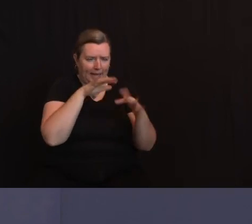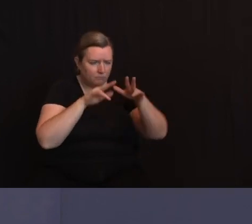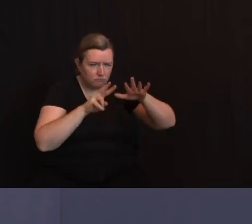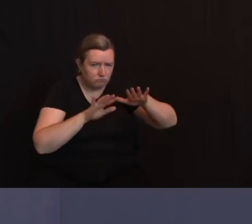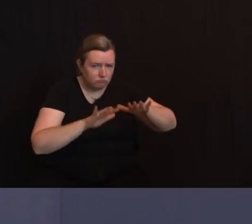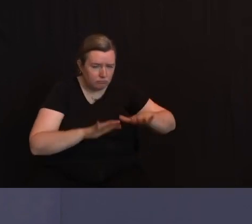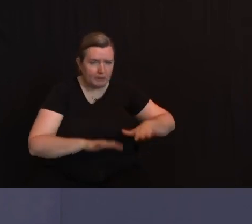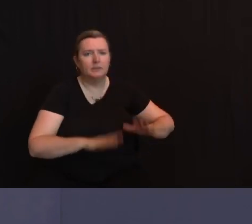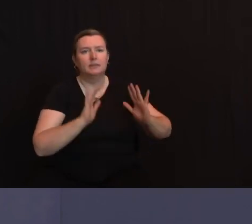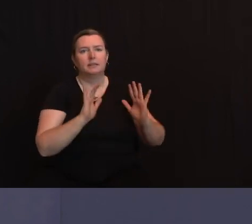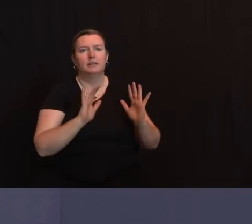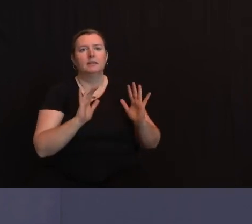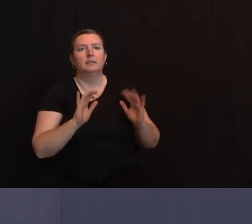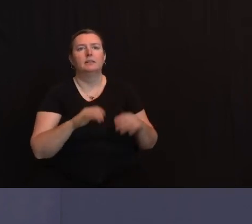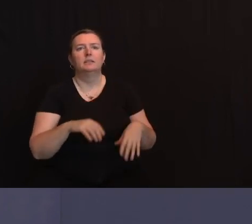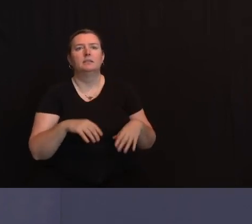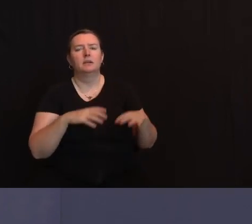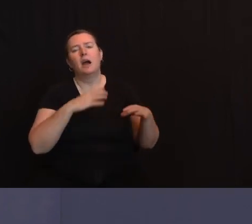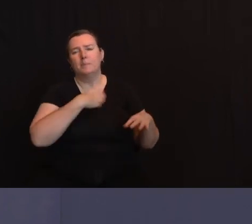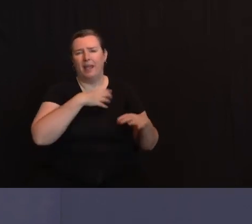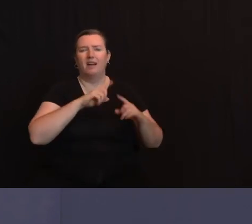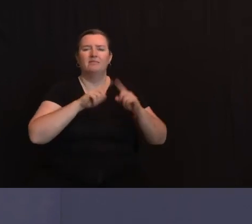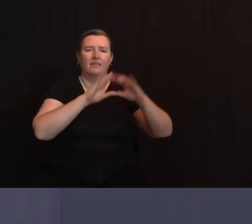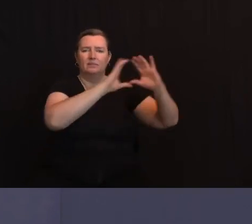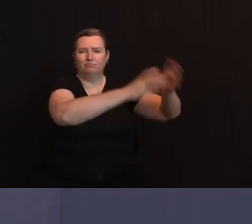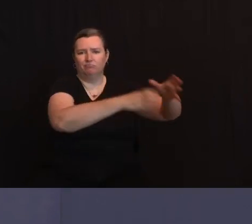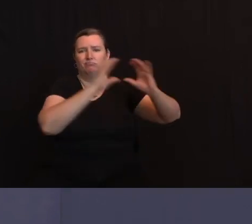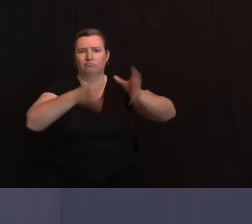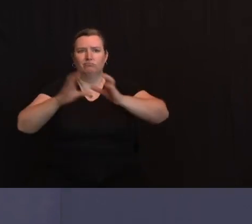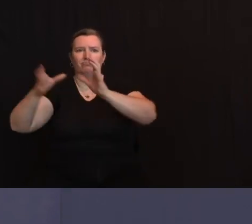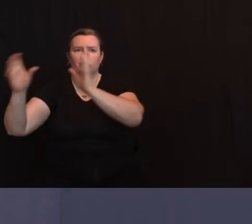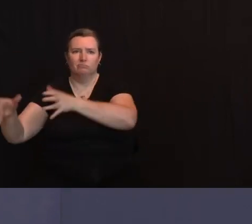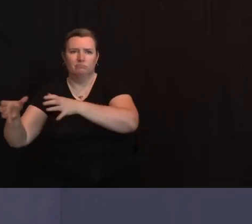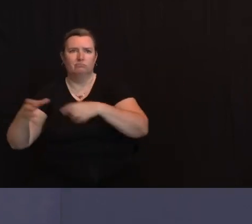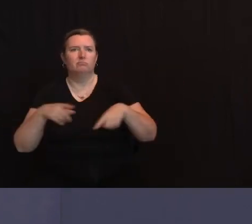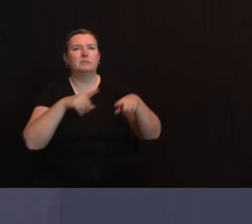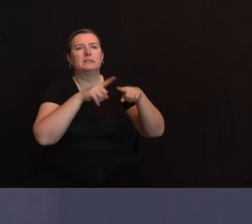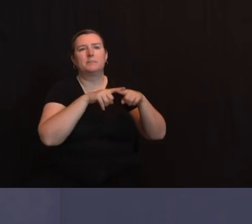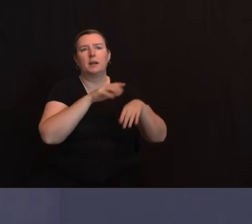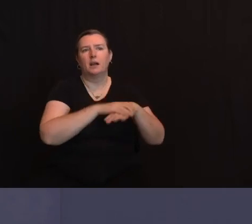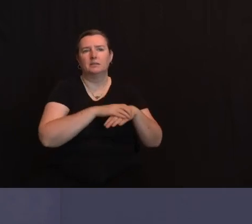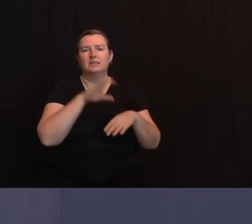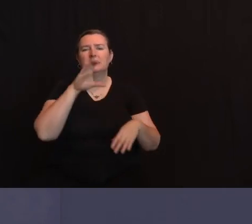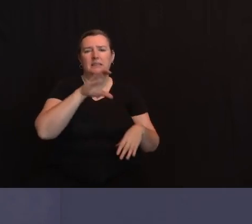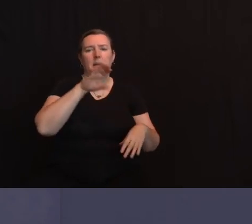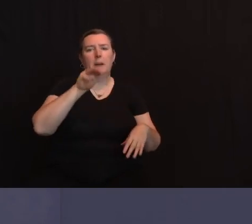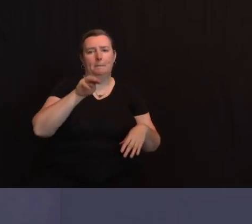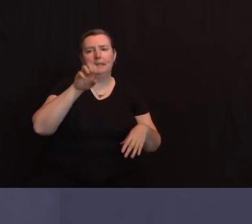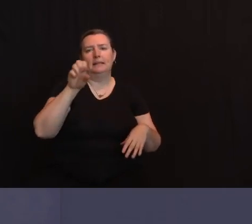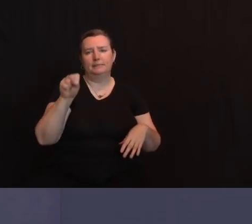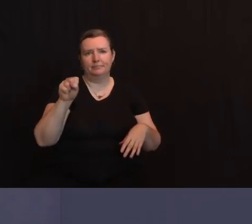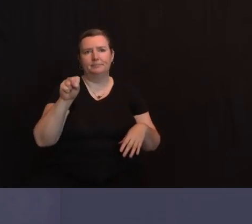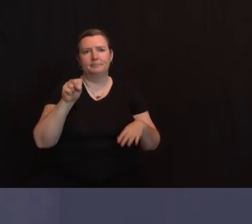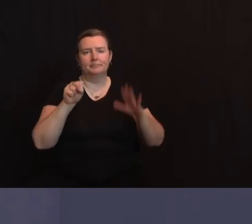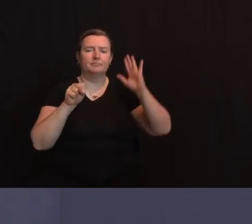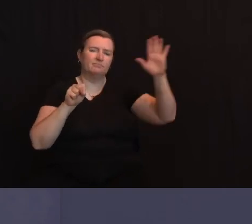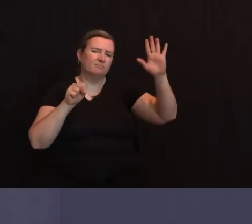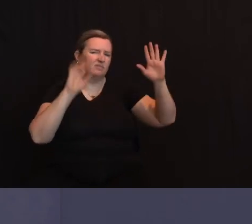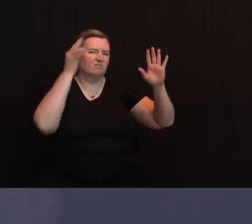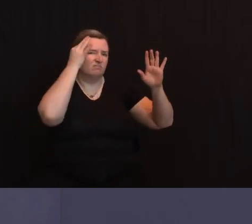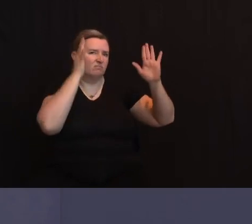Complaints are classified according to CMS categories: immediate jeopardy, high, medium, and